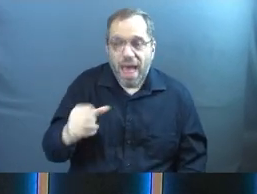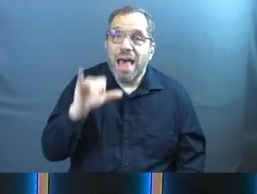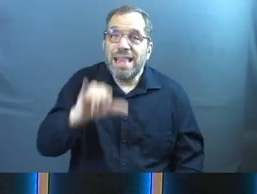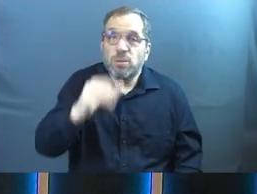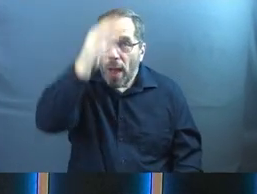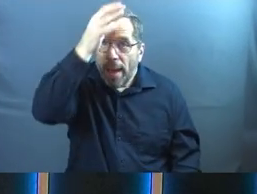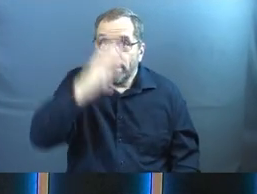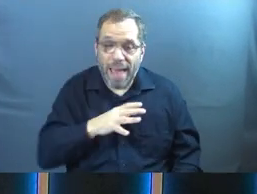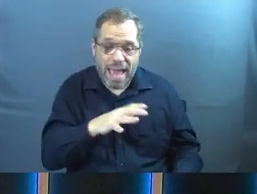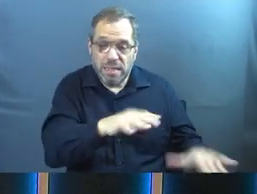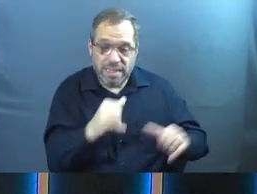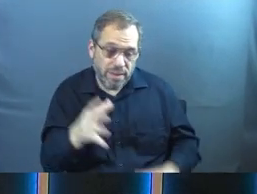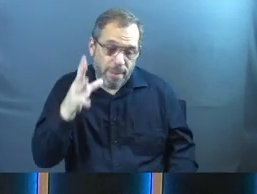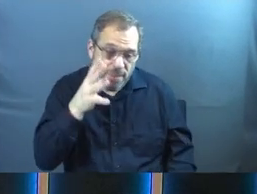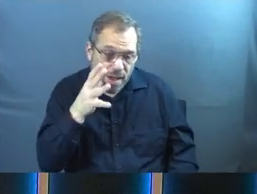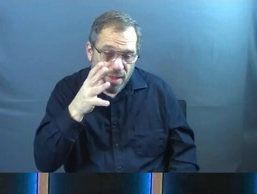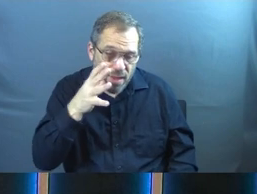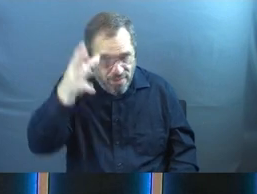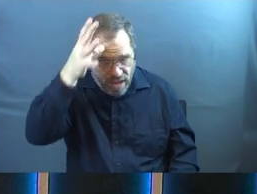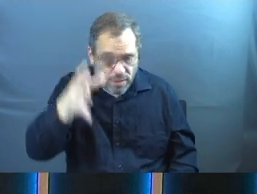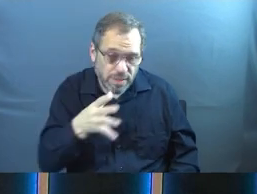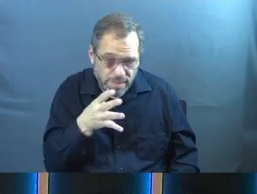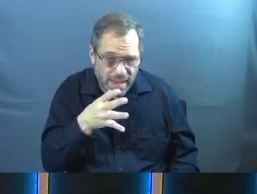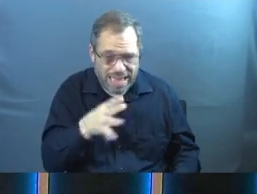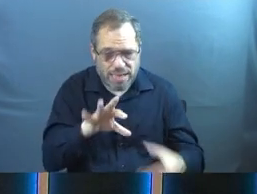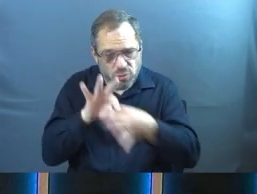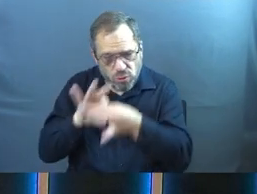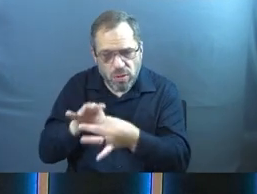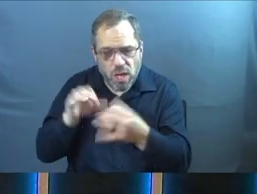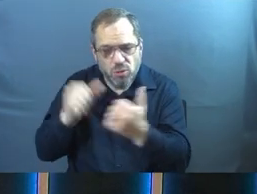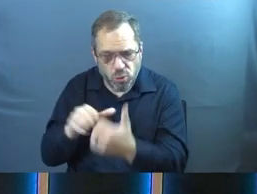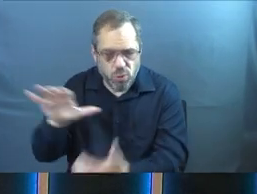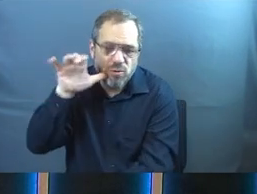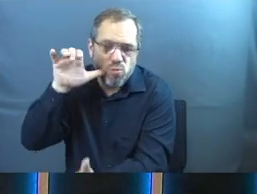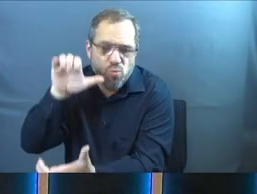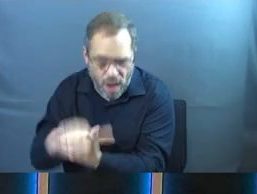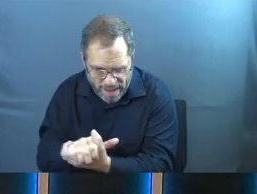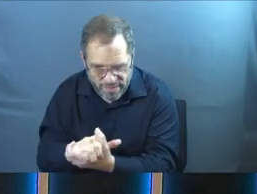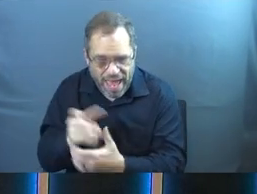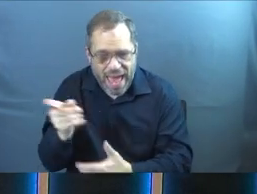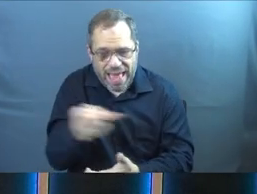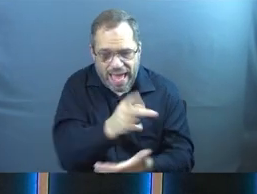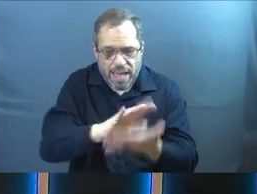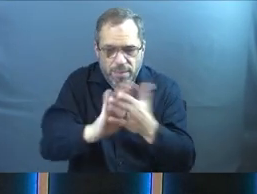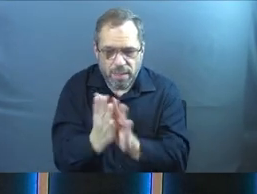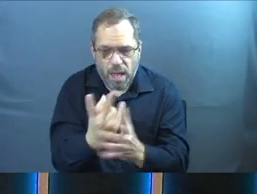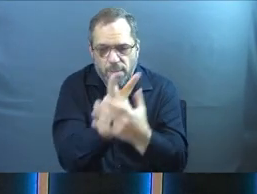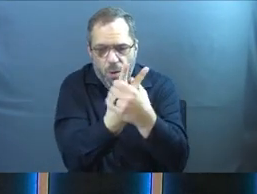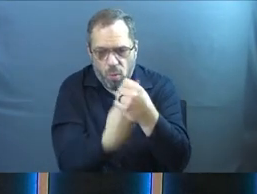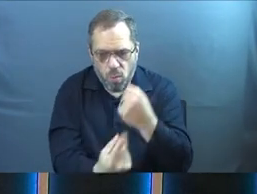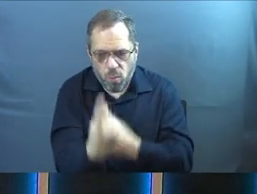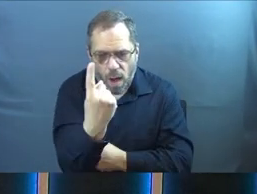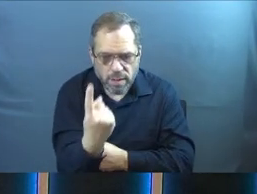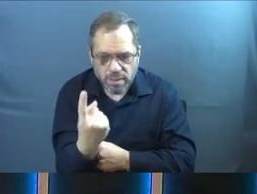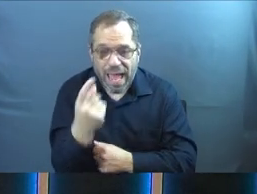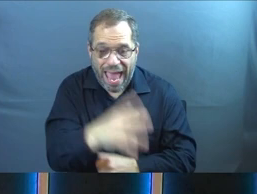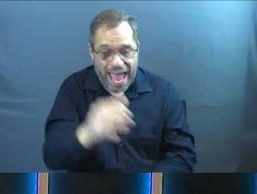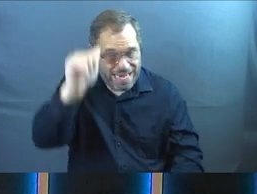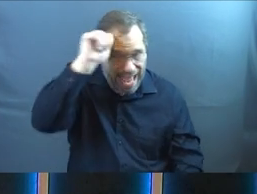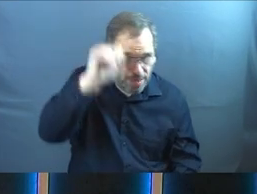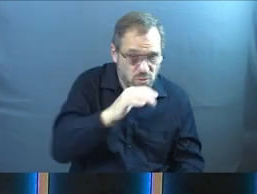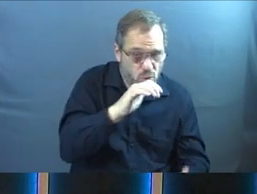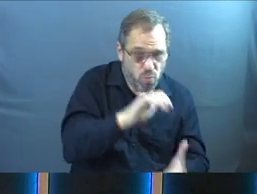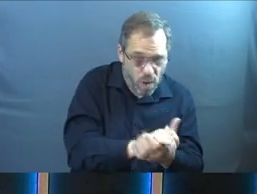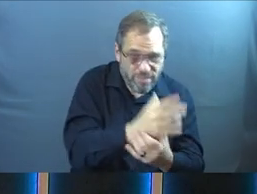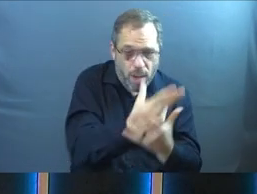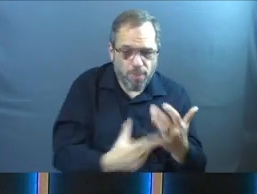why a man leaves his father and mother and is united to his wife, and they become one flesh. And Adam and his